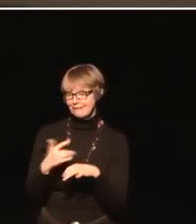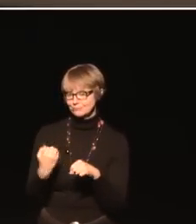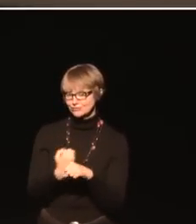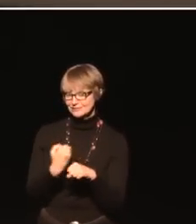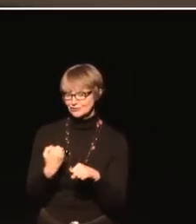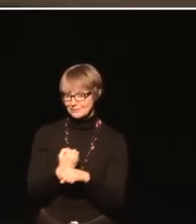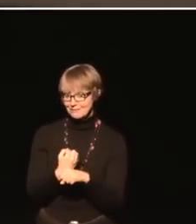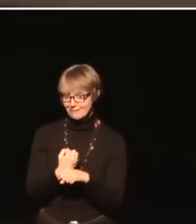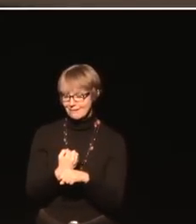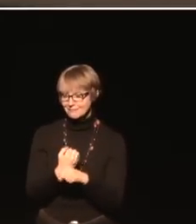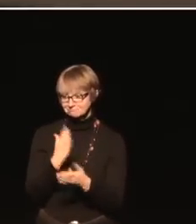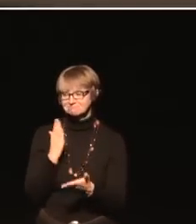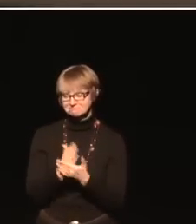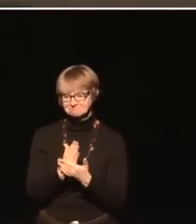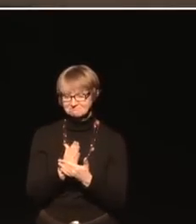quite diverse.